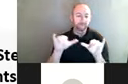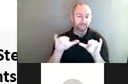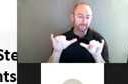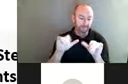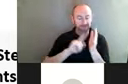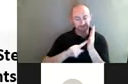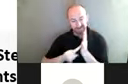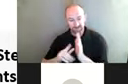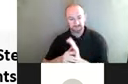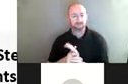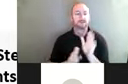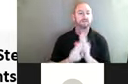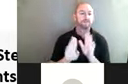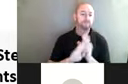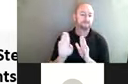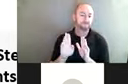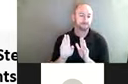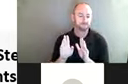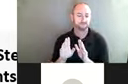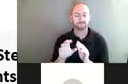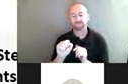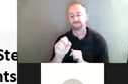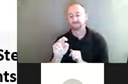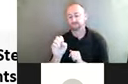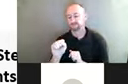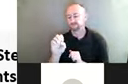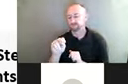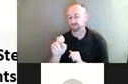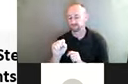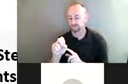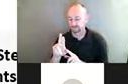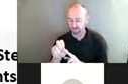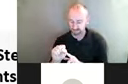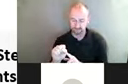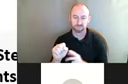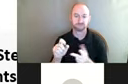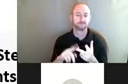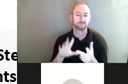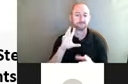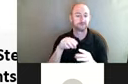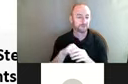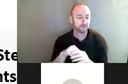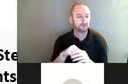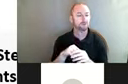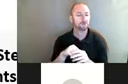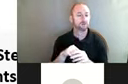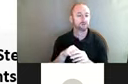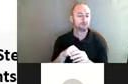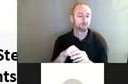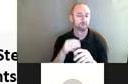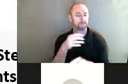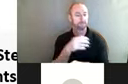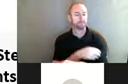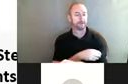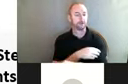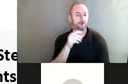investigations, developing sensors, and even including sort of harnessing the power